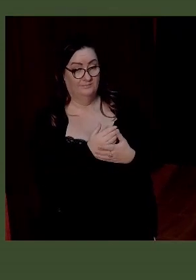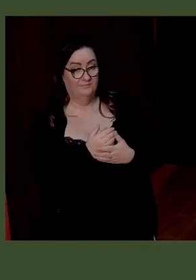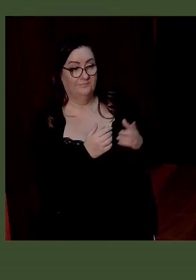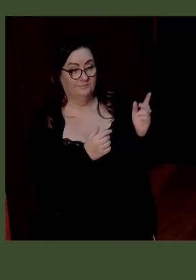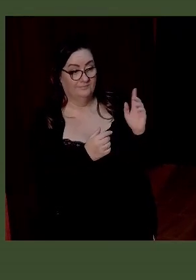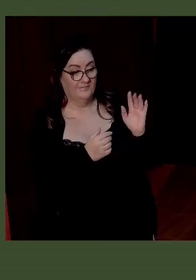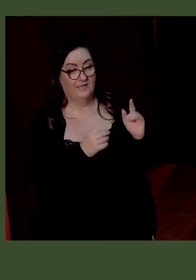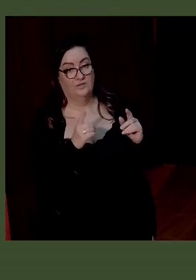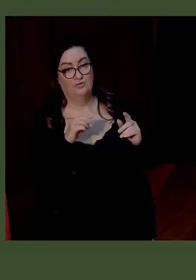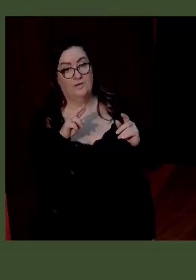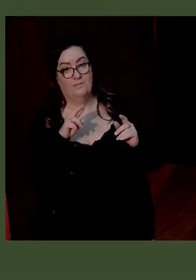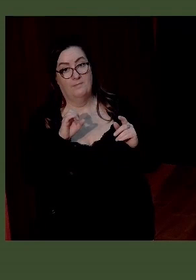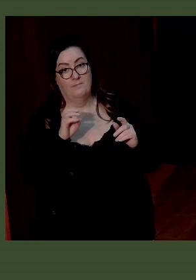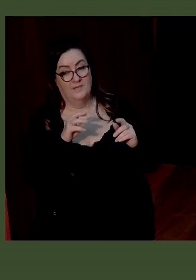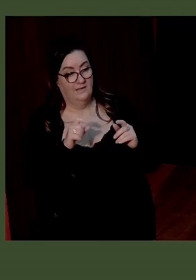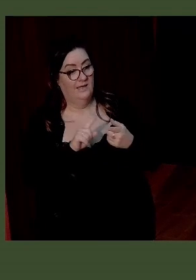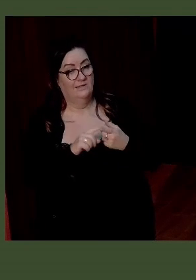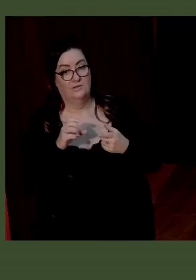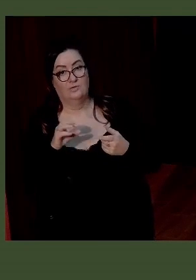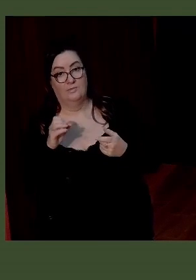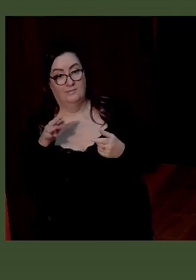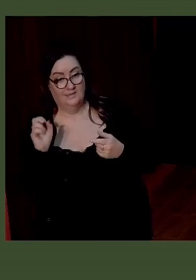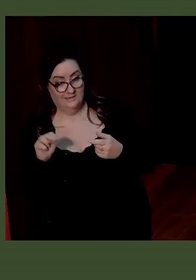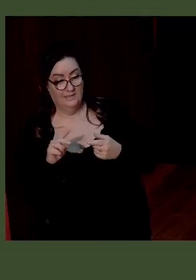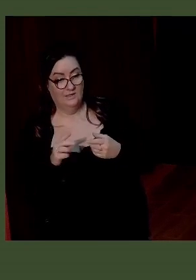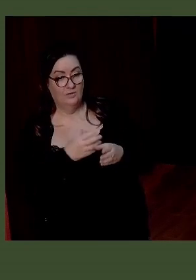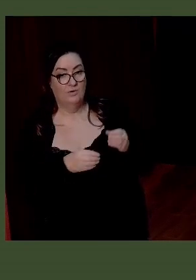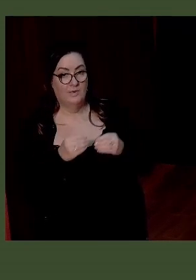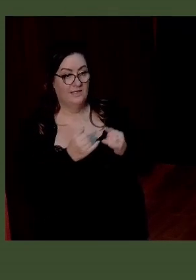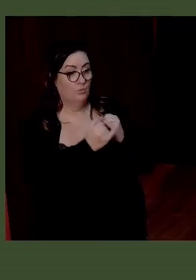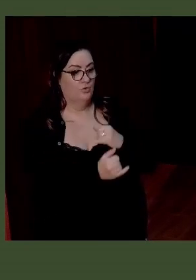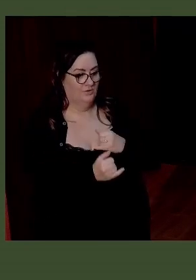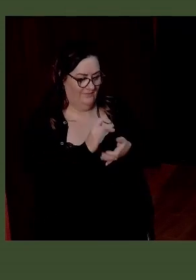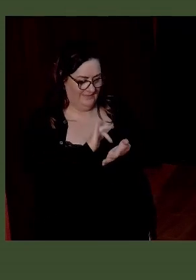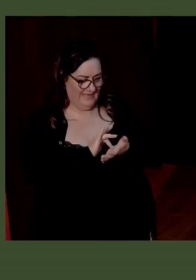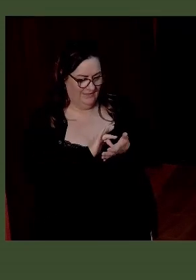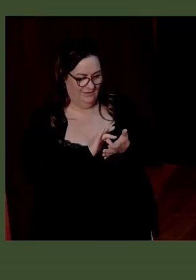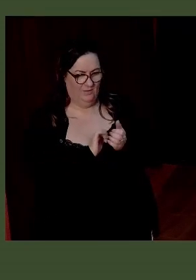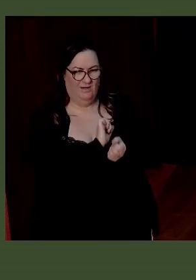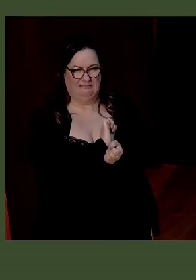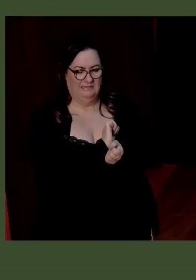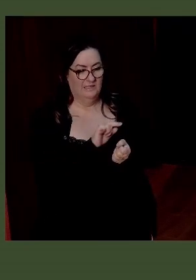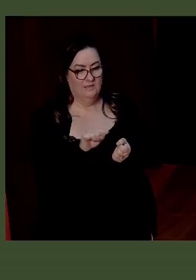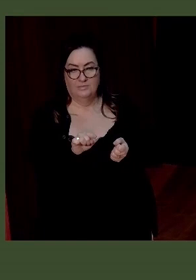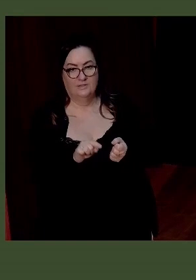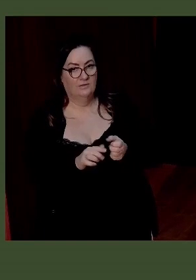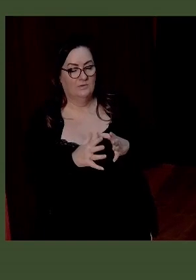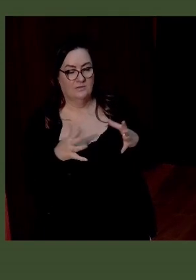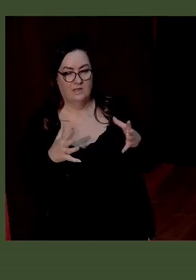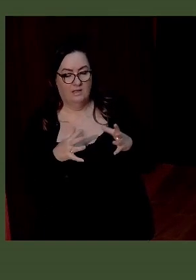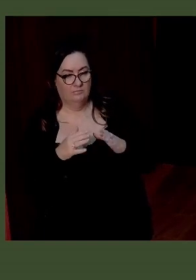like Drimna and Crumlin had replaced the worst of the slums, they were already